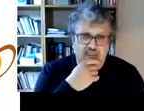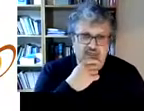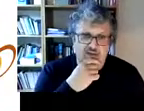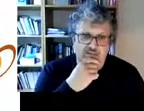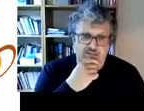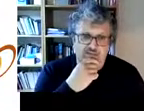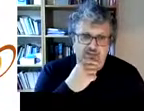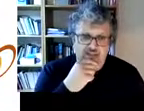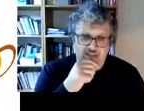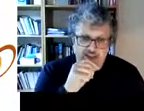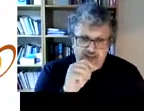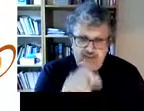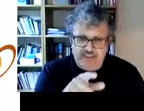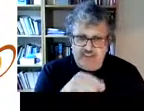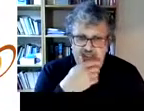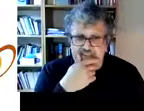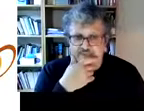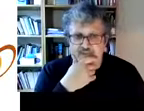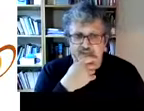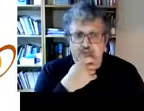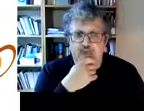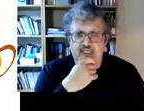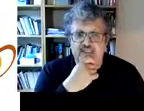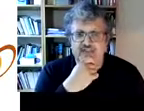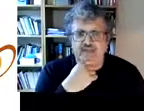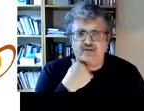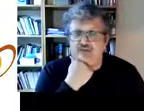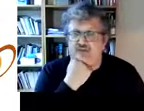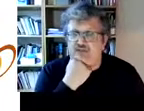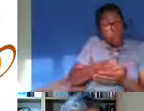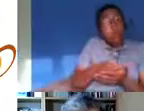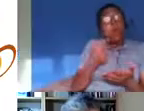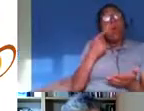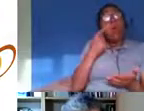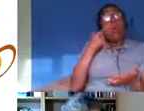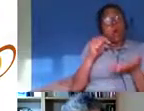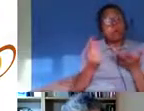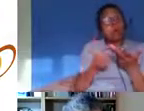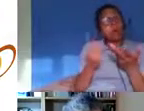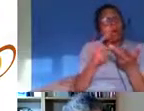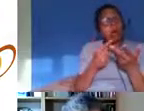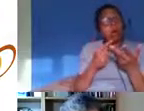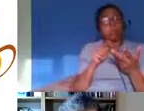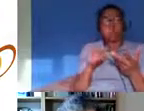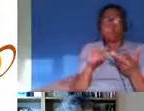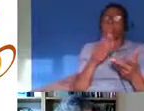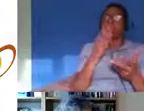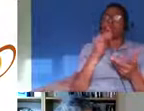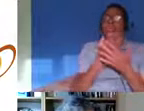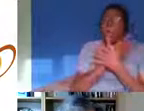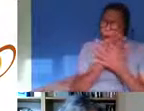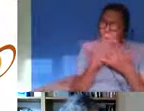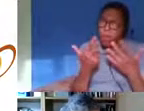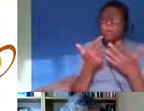and and be a part you'll see right at the bottom white other is also a group that have got a significant uh